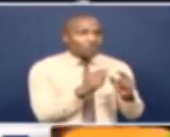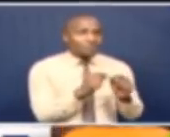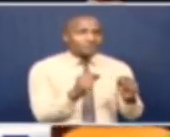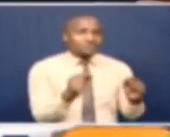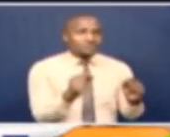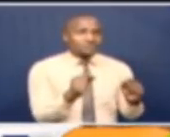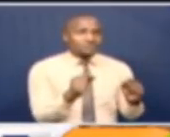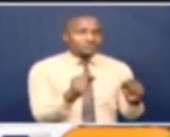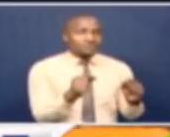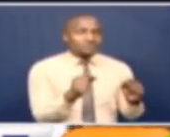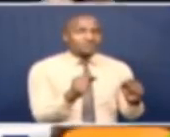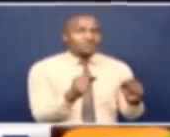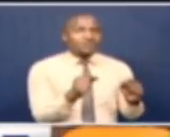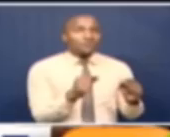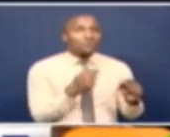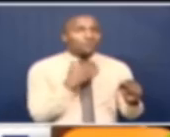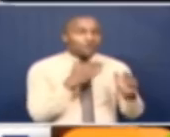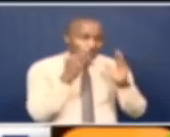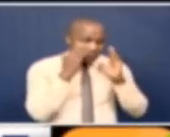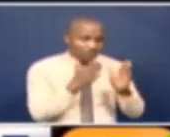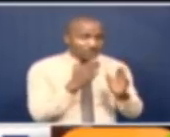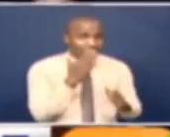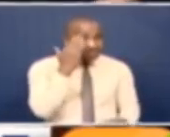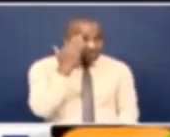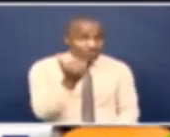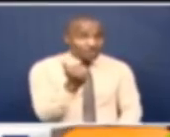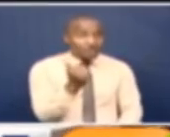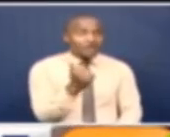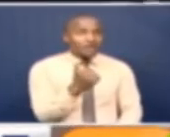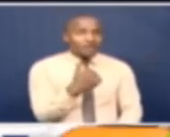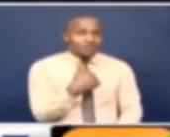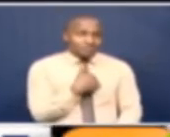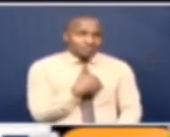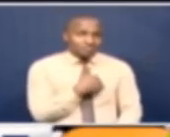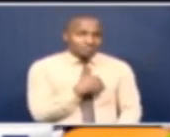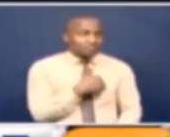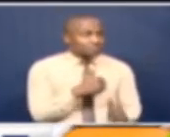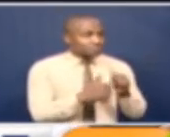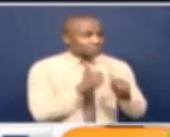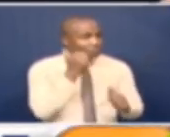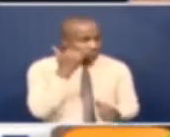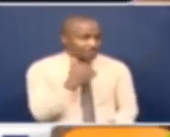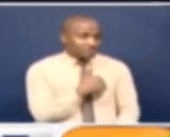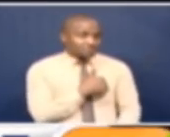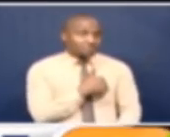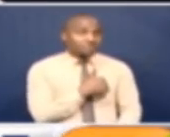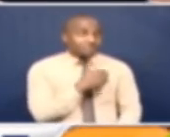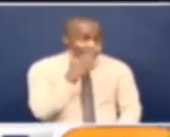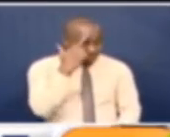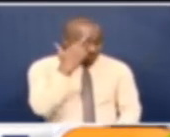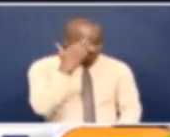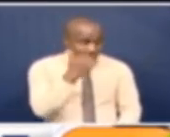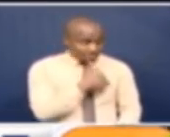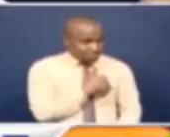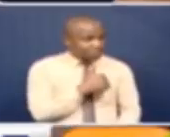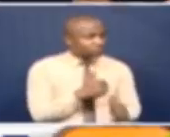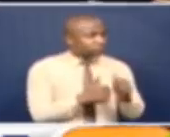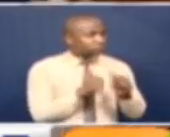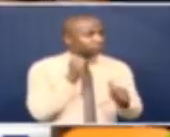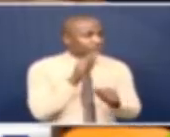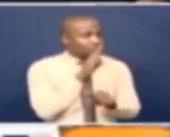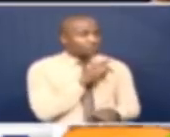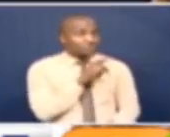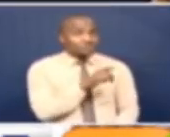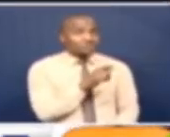You know, let me focus on why. Okay. Why I am boycotting. The reason why I'm boycotting, or the reason why